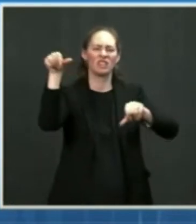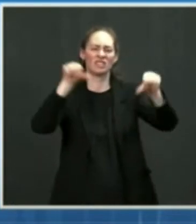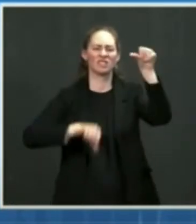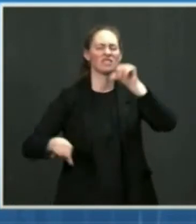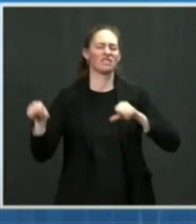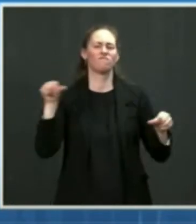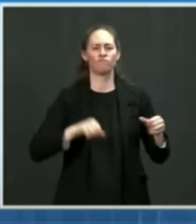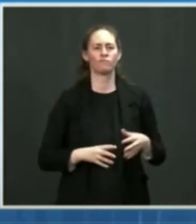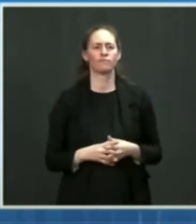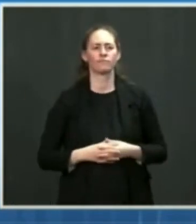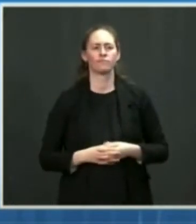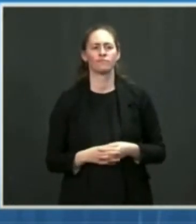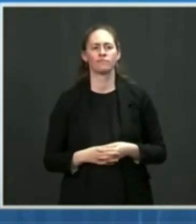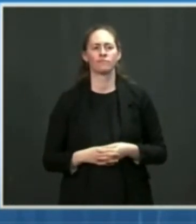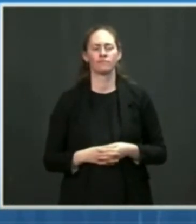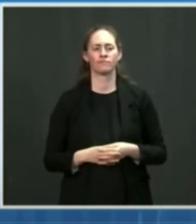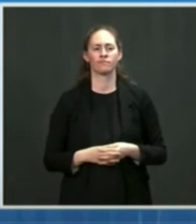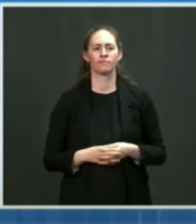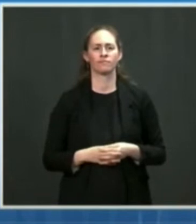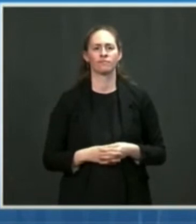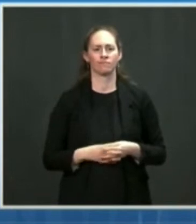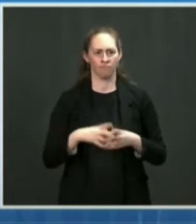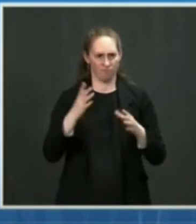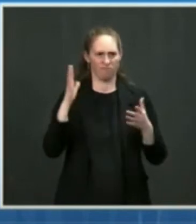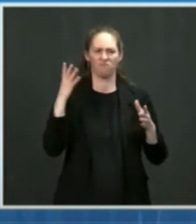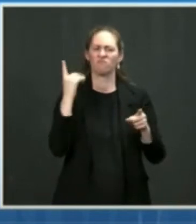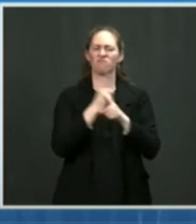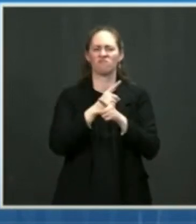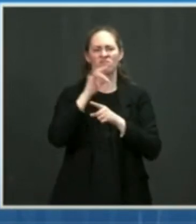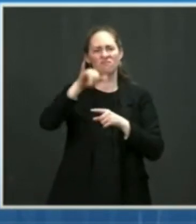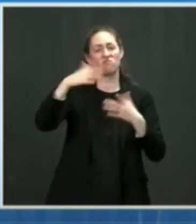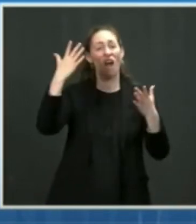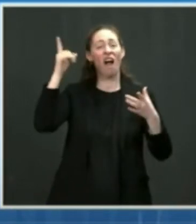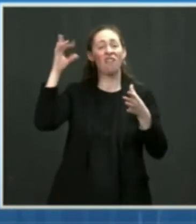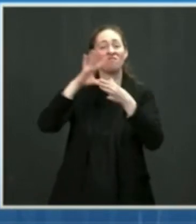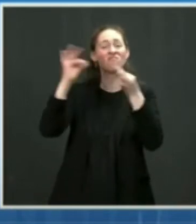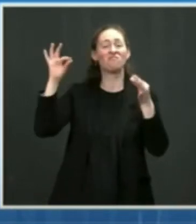what Dr. Walenksy said is important to us. We have to remember the fact that